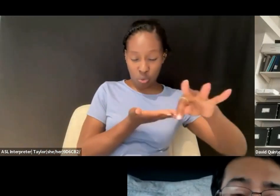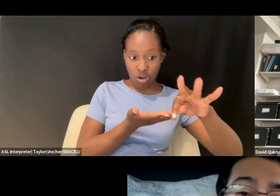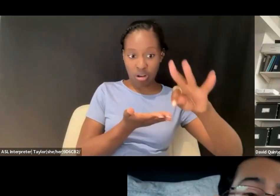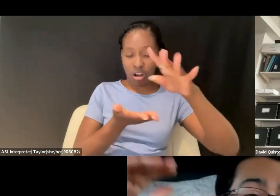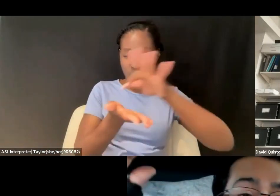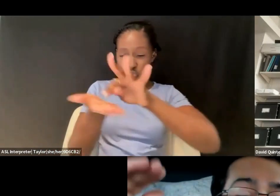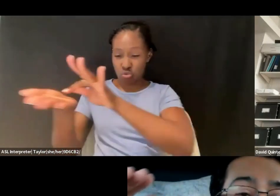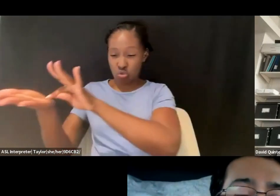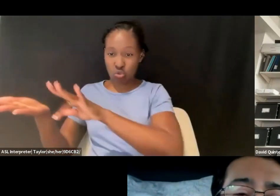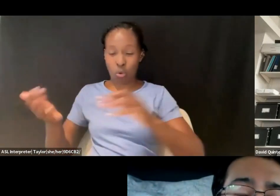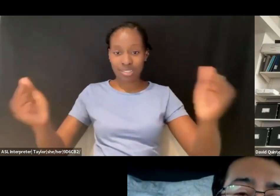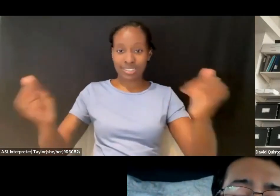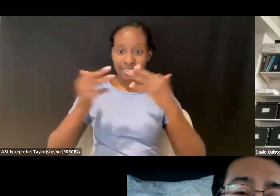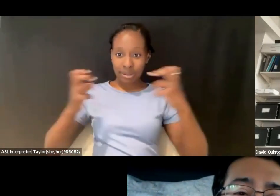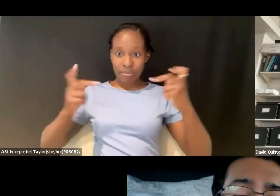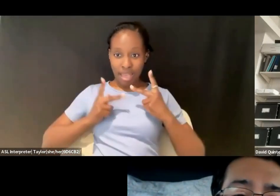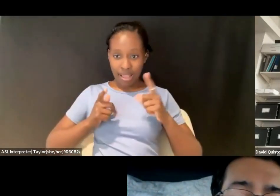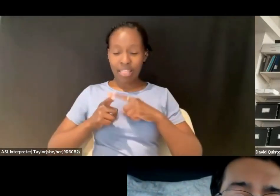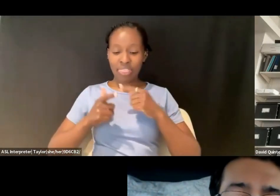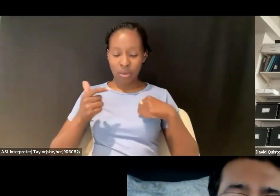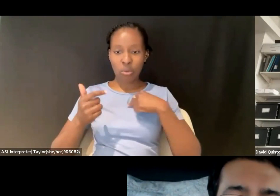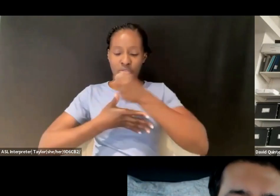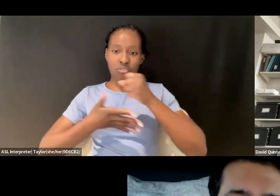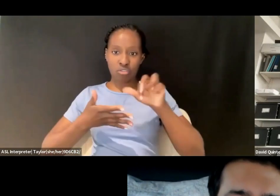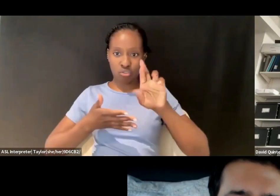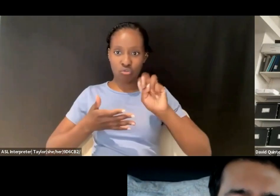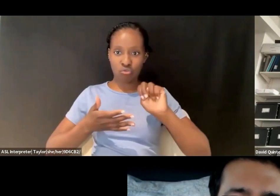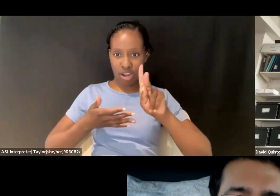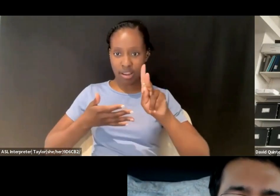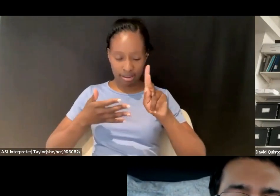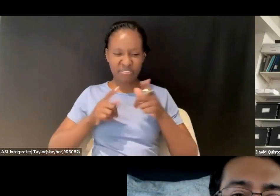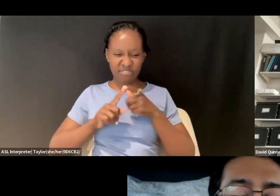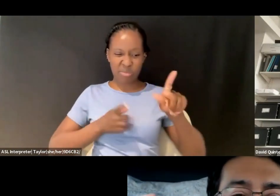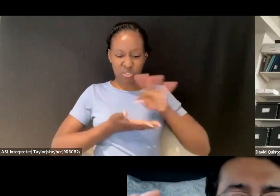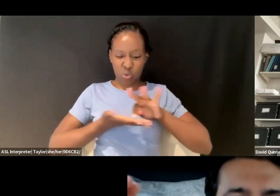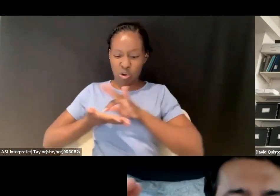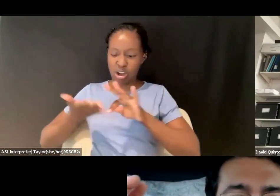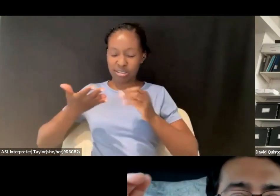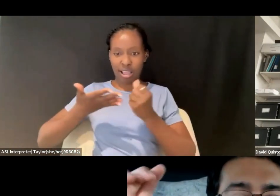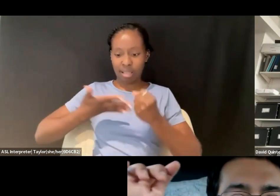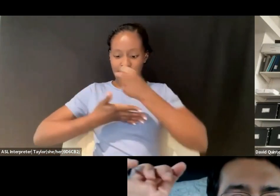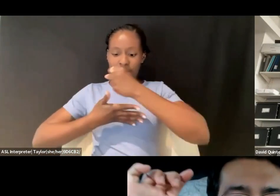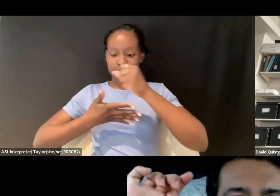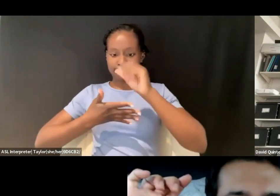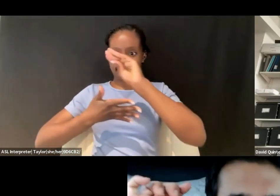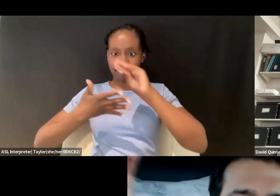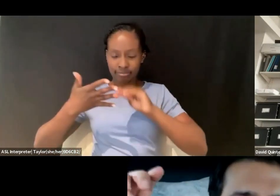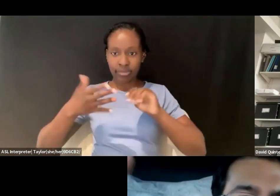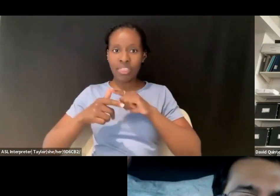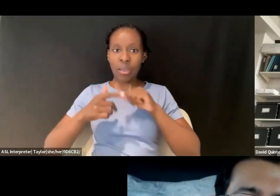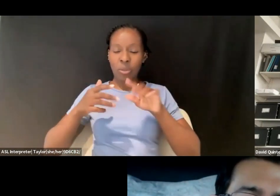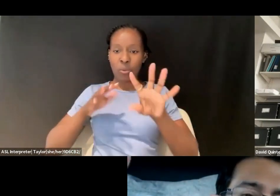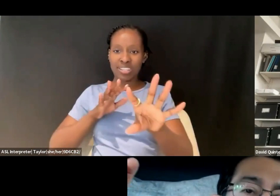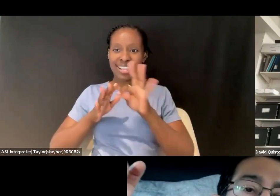us. And then we rank abstracts based upon those numbers. And then we select the